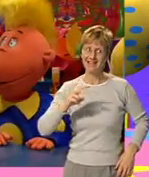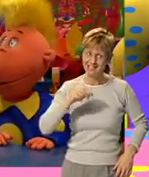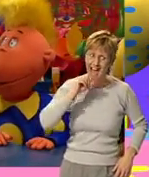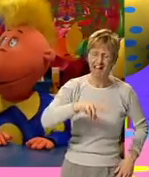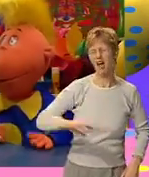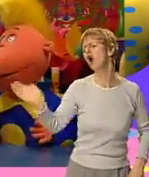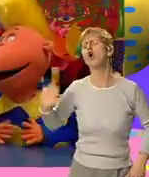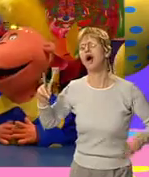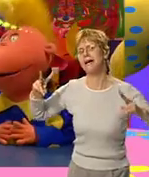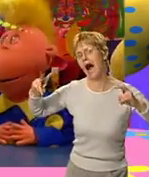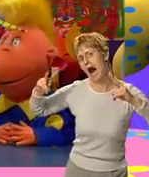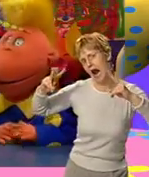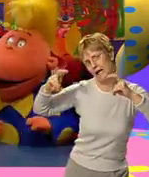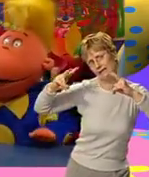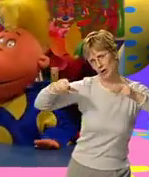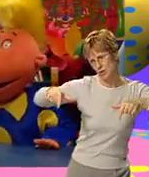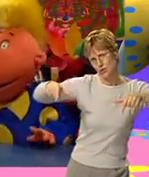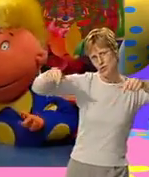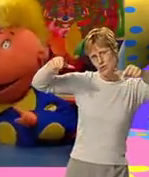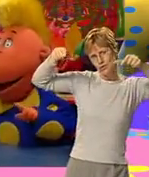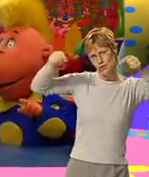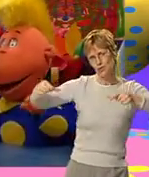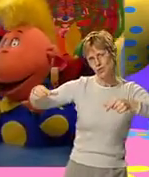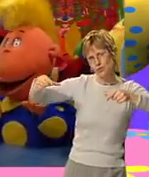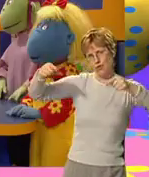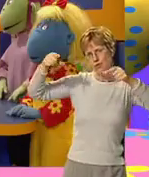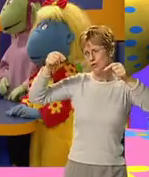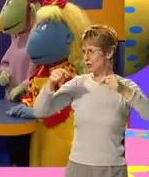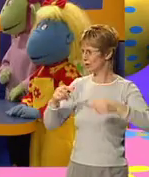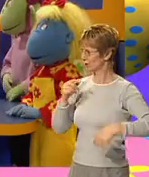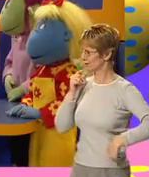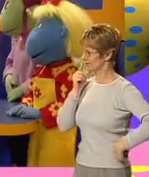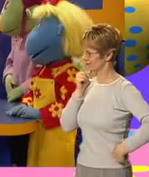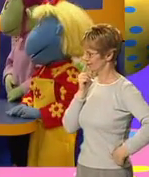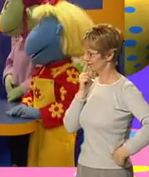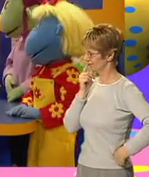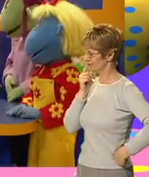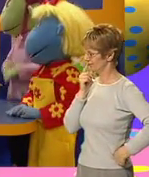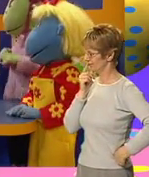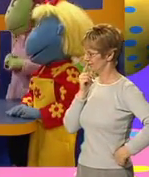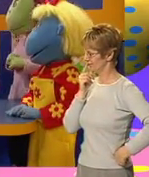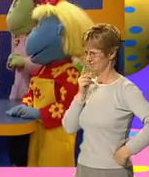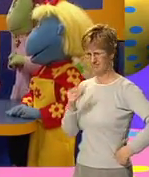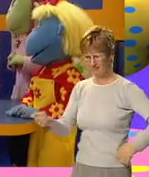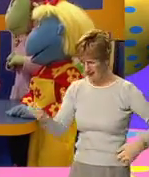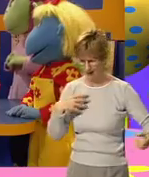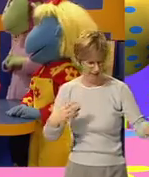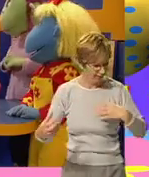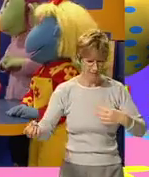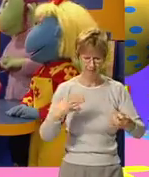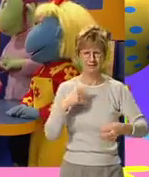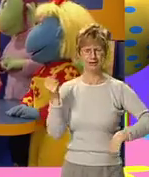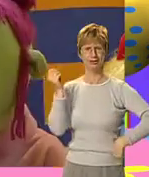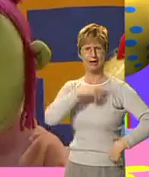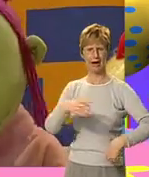A snake. No, a magic castle. With turrets and everything.